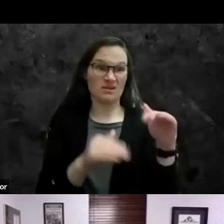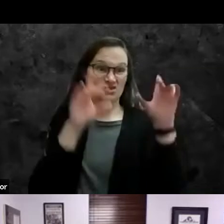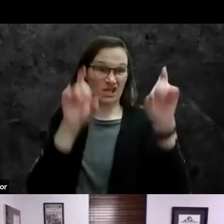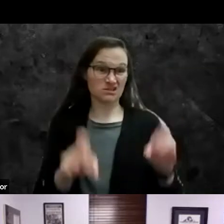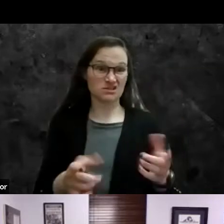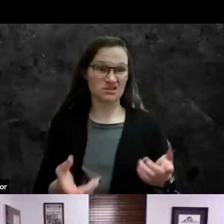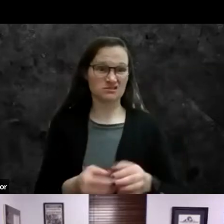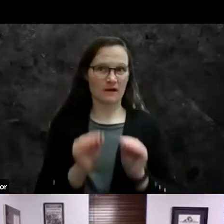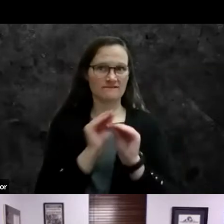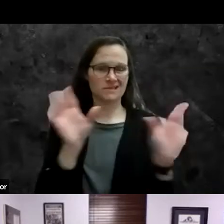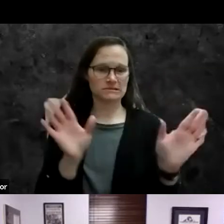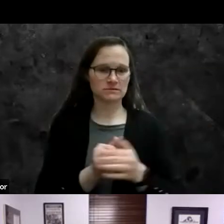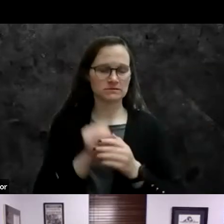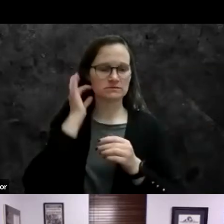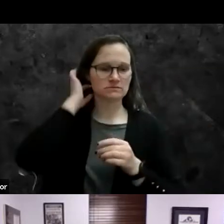the vaccinated?